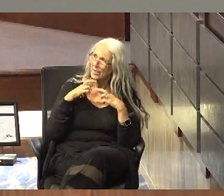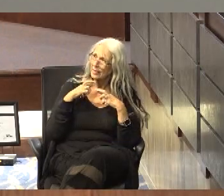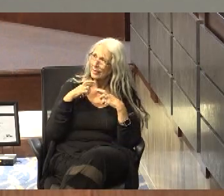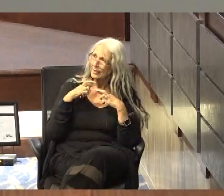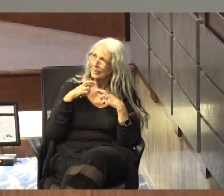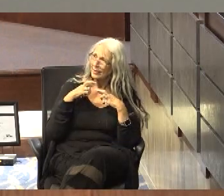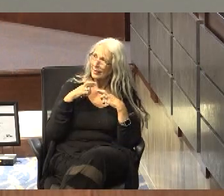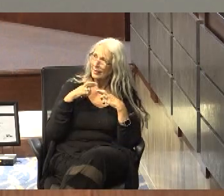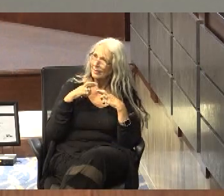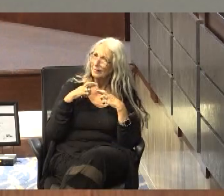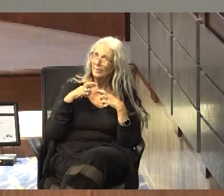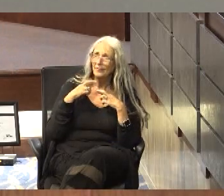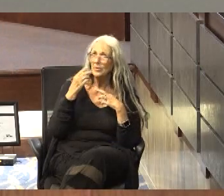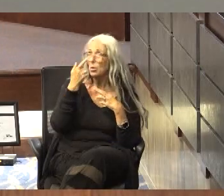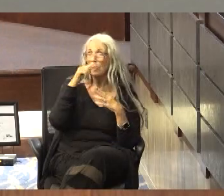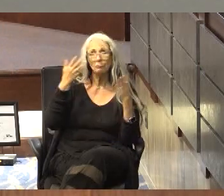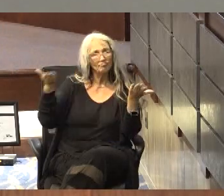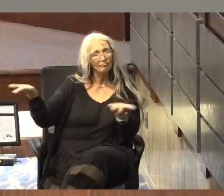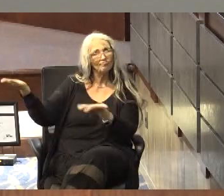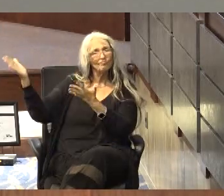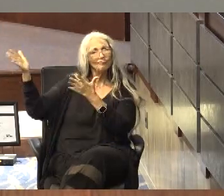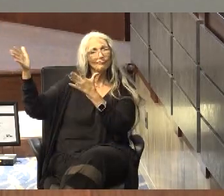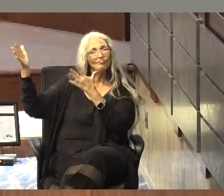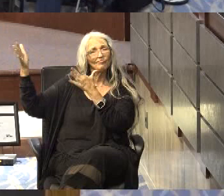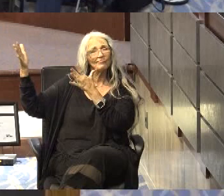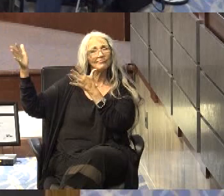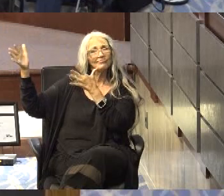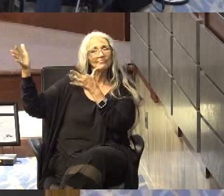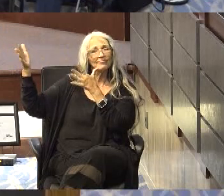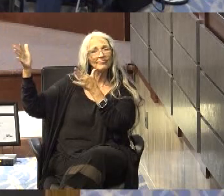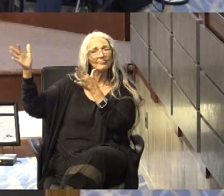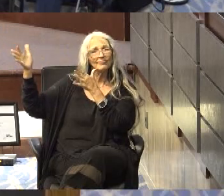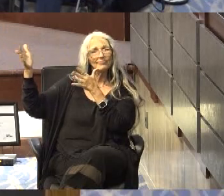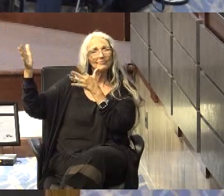if y'all don't mind, give him a round of applause.